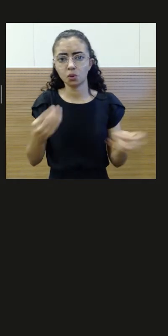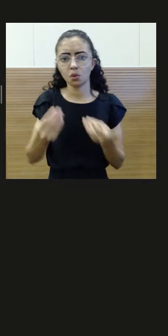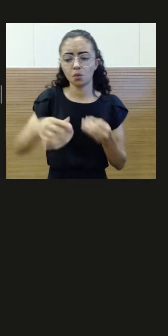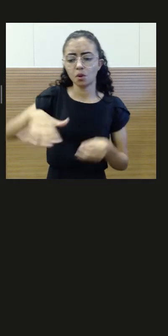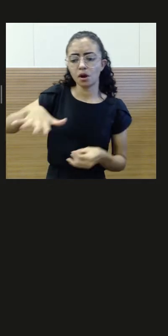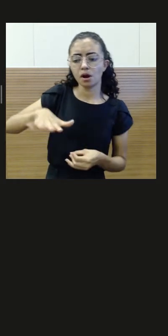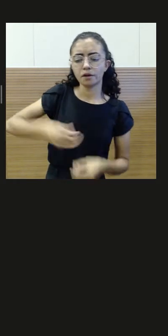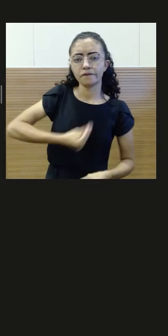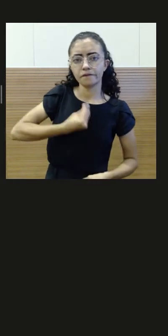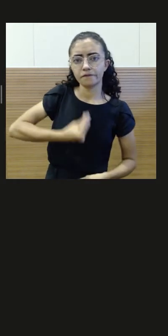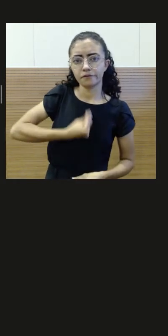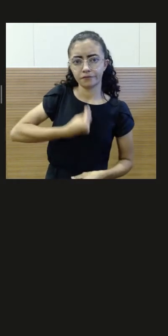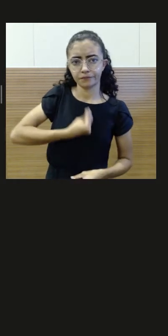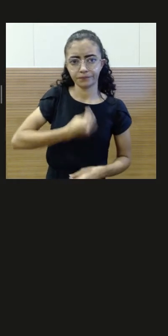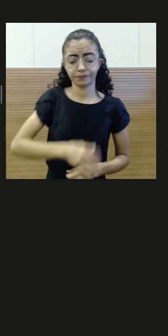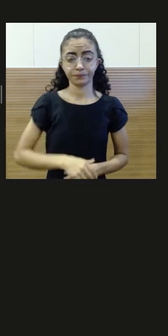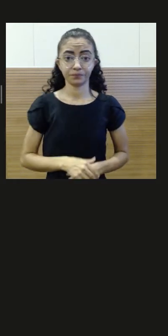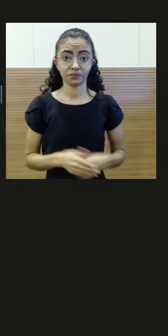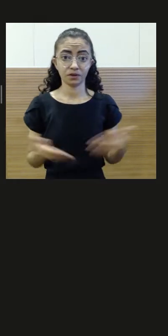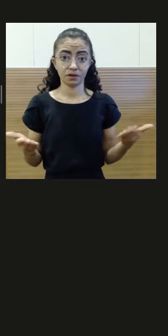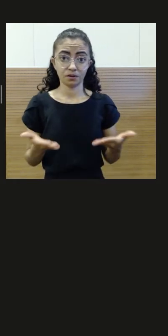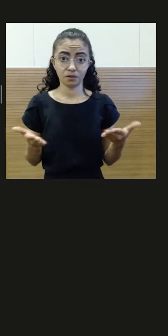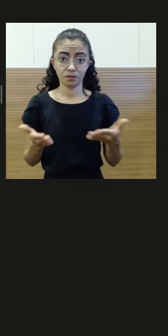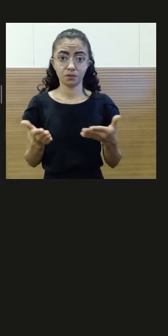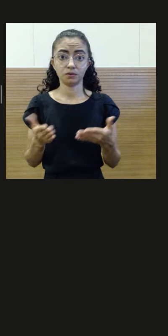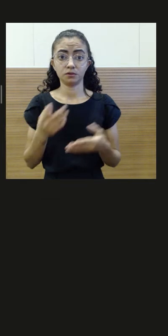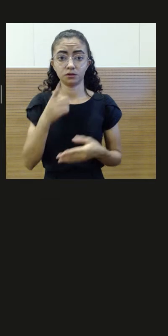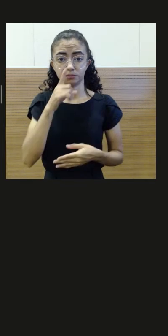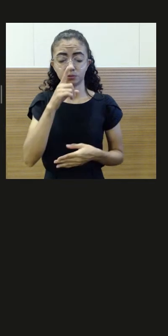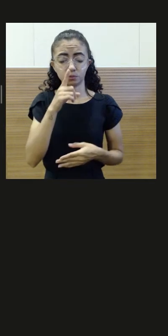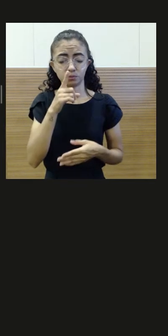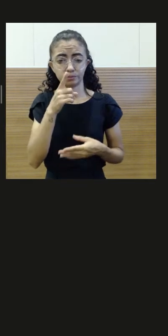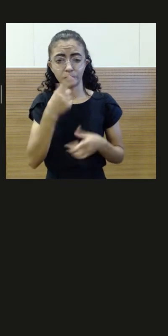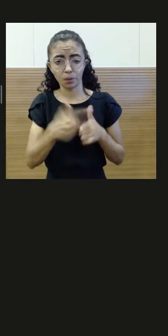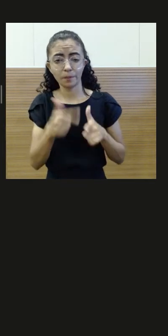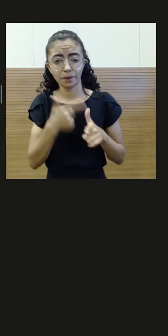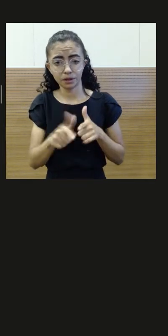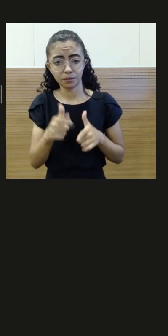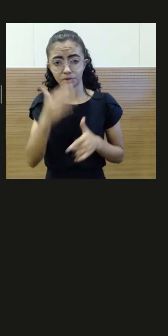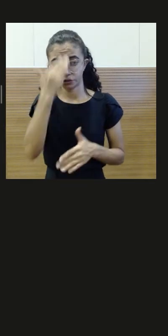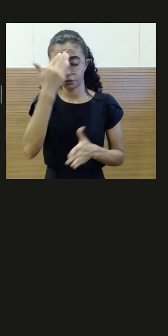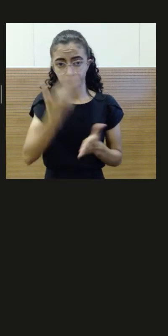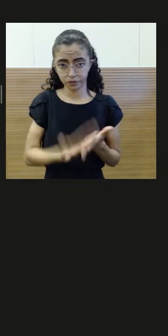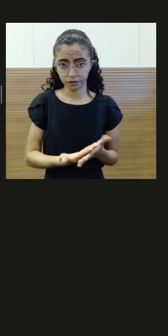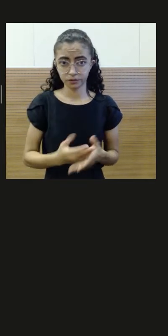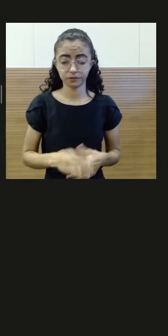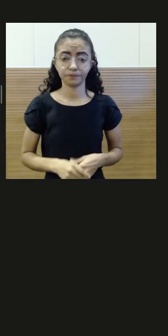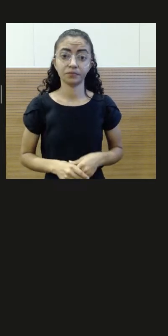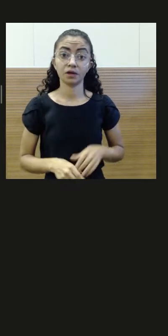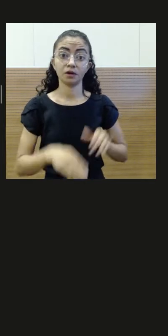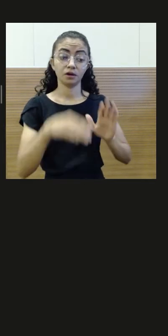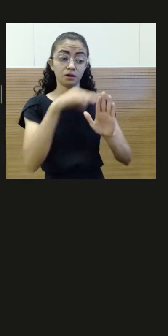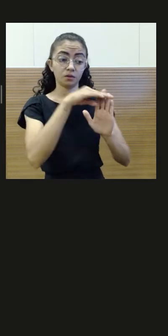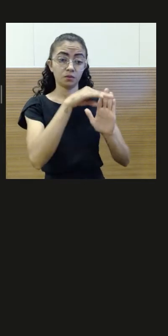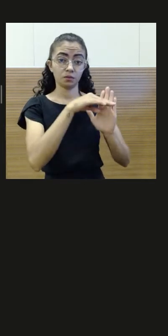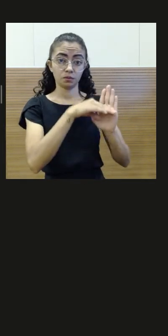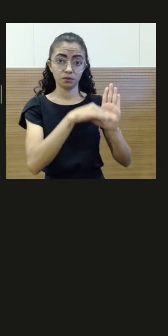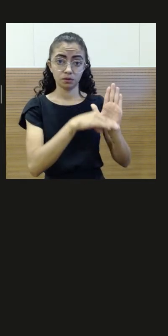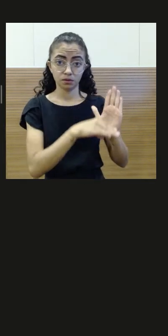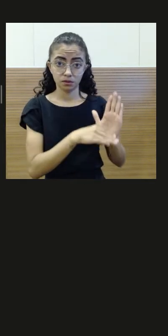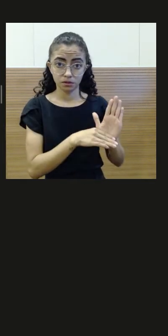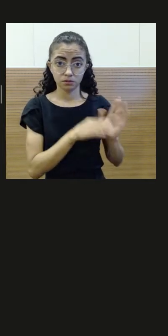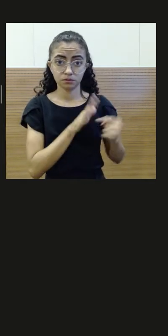report advising this guide states, the typical American dietary pattern is not currently, nor has it ever been aligned